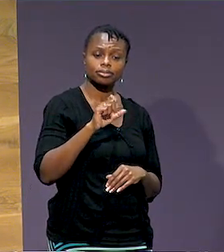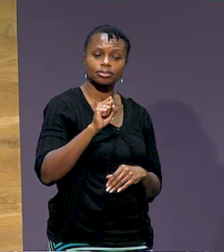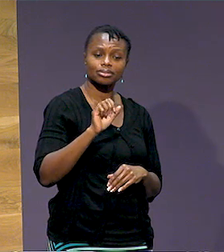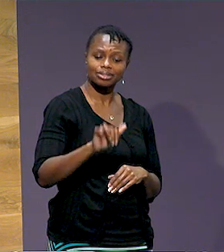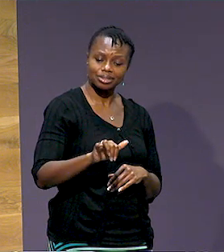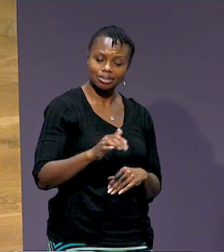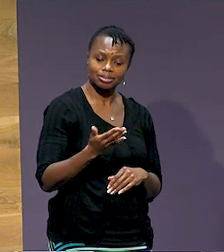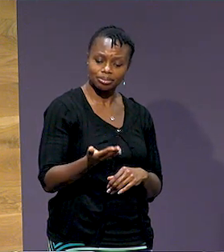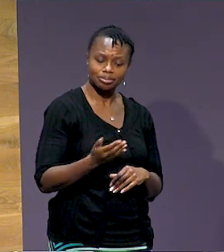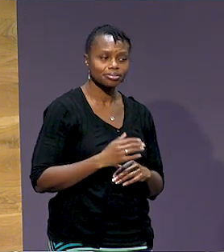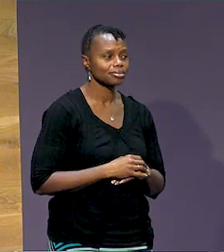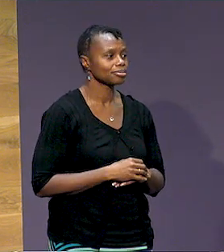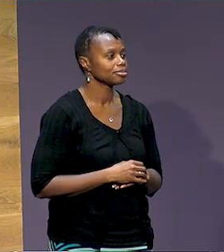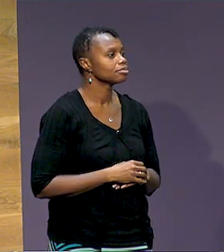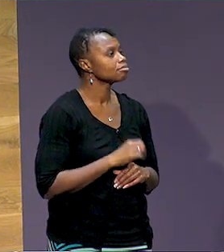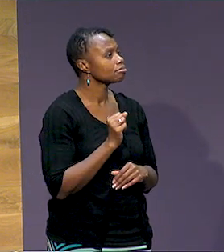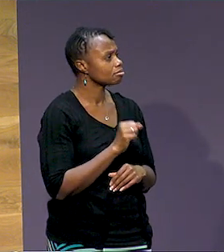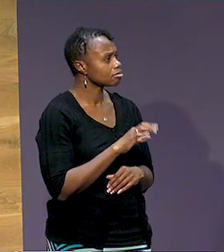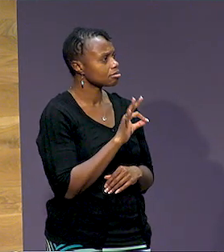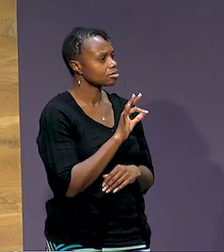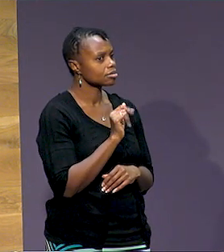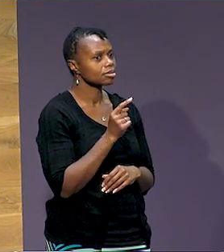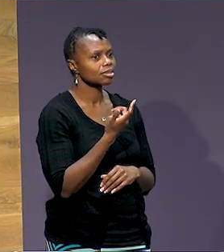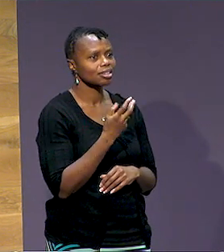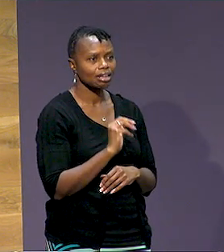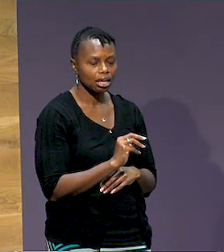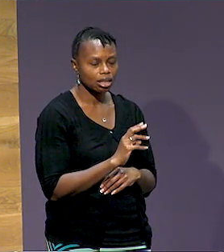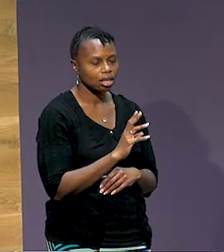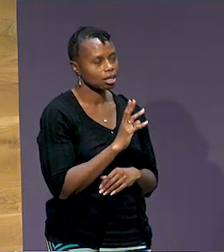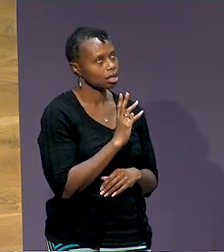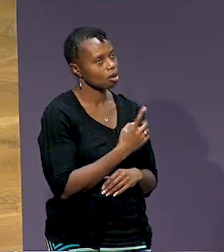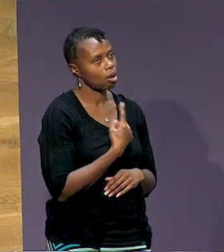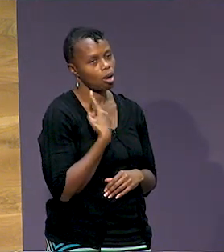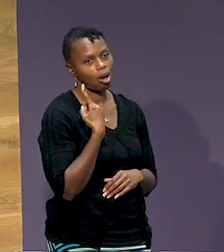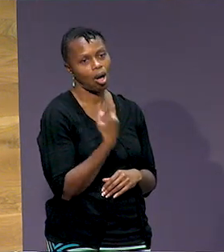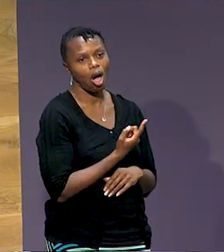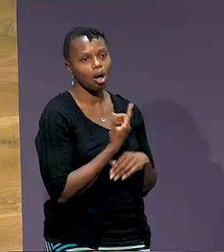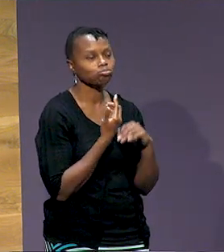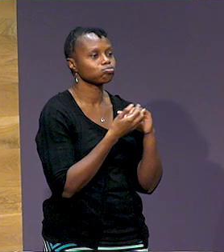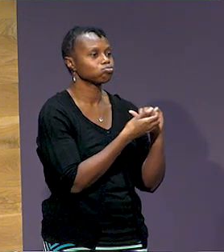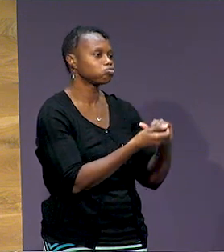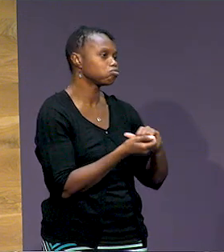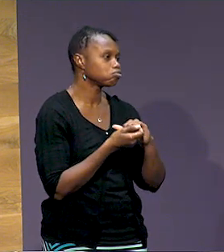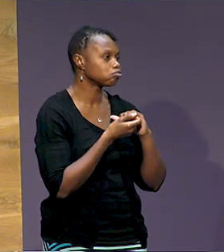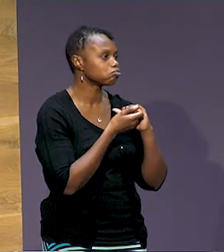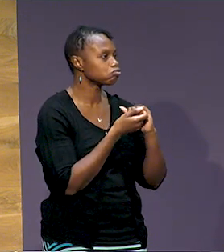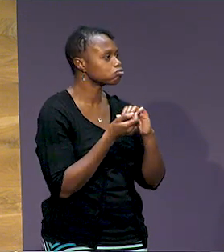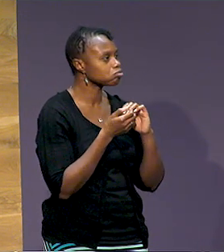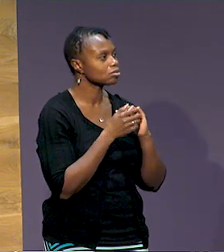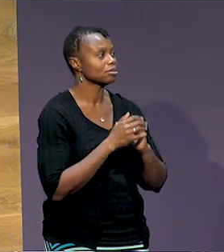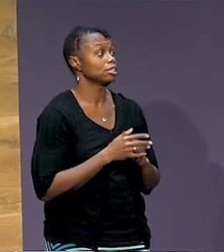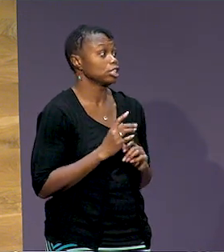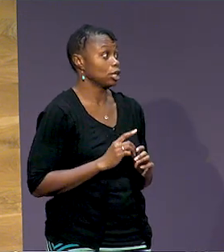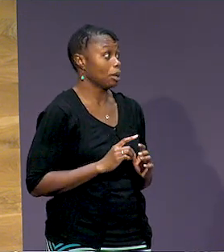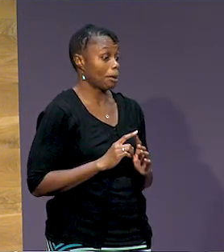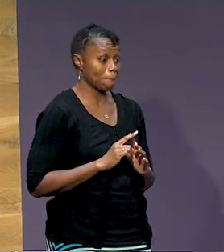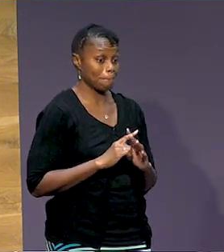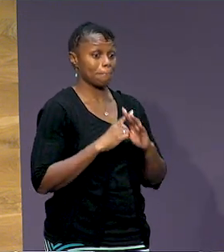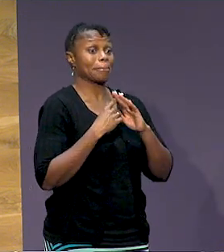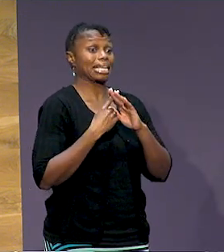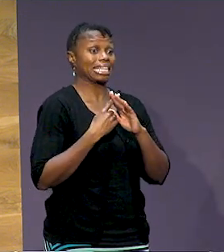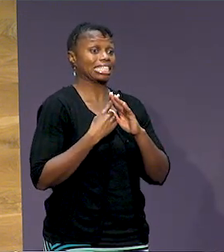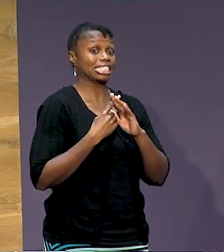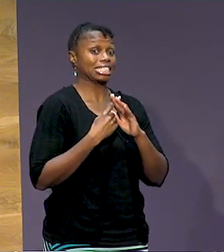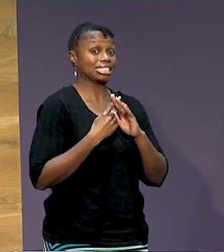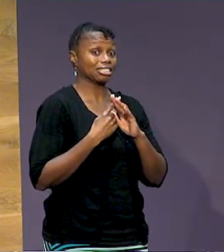Yeah, Fathom is basically just a never-ending collaboration. It started as a collaboration as soon as